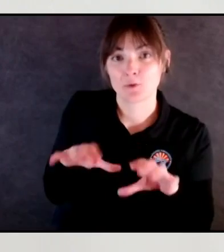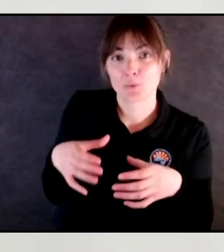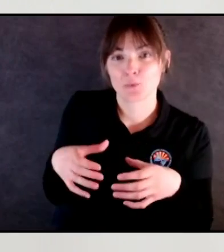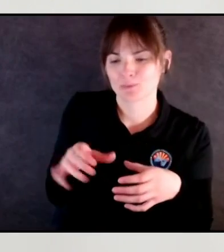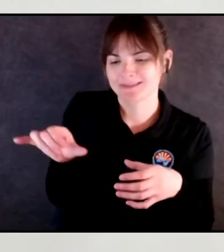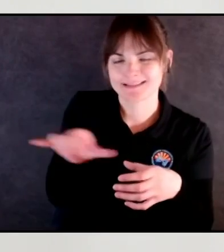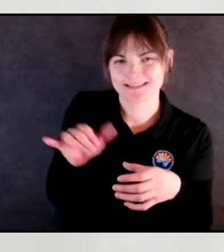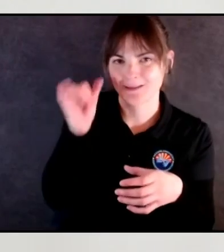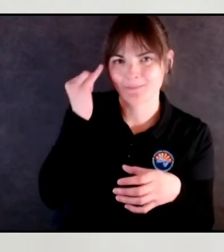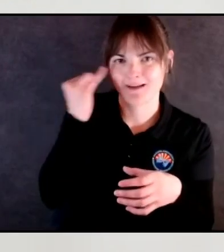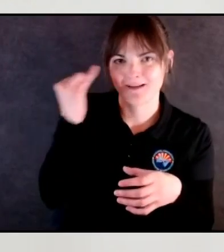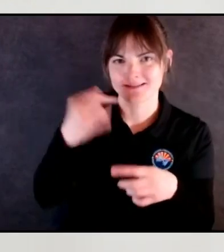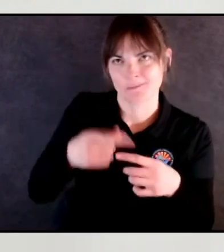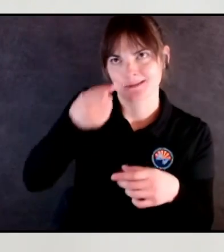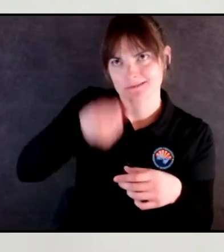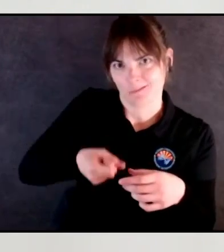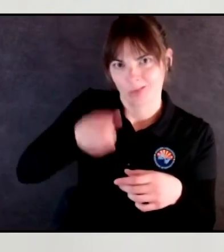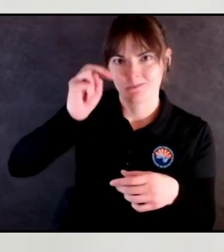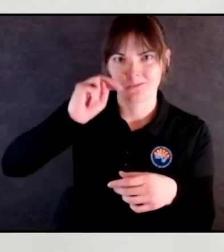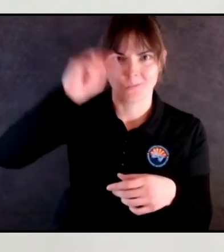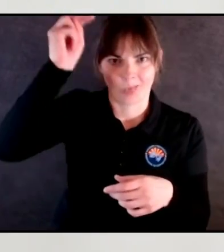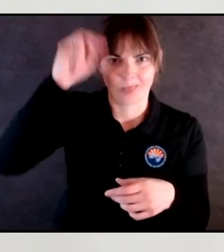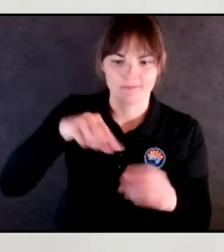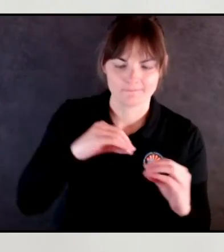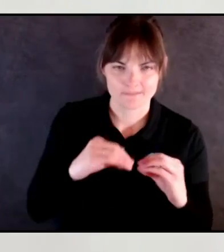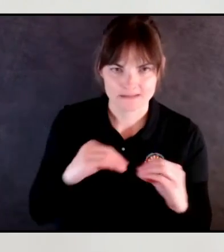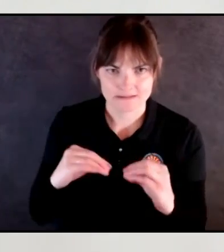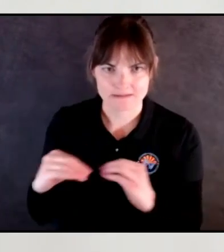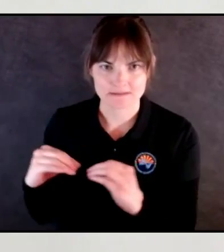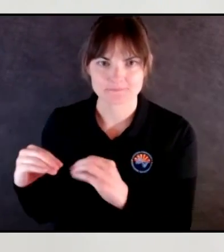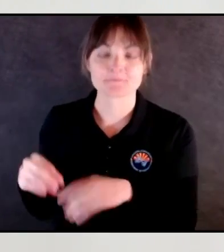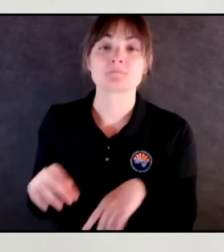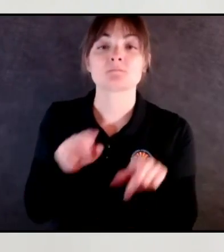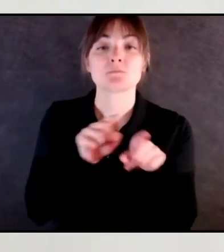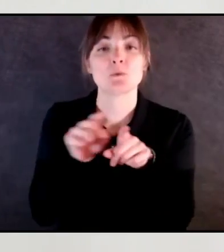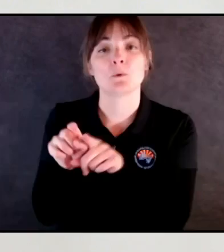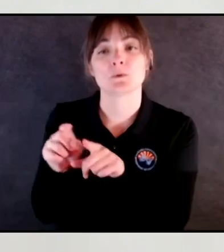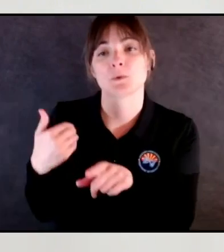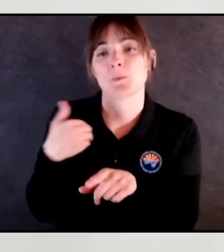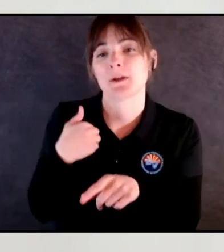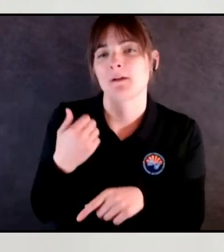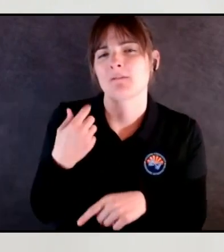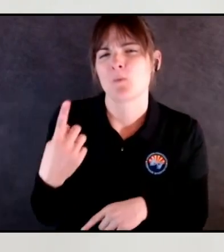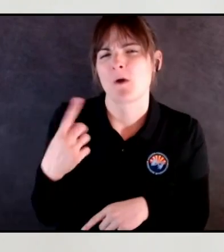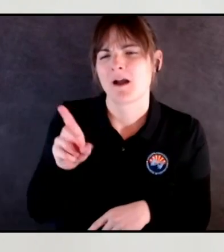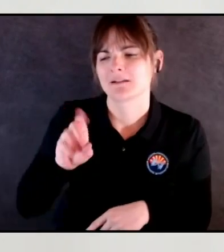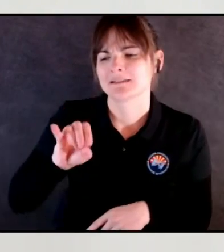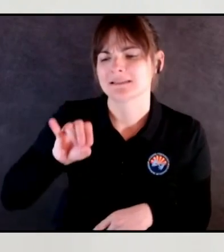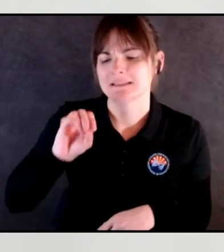the fire, and then we have a division set up in the Pecos